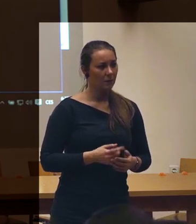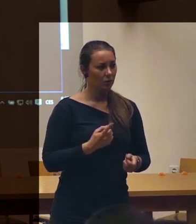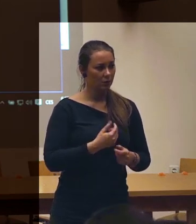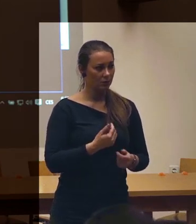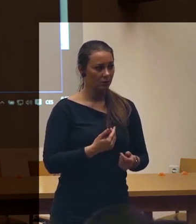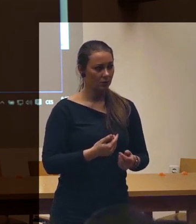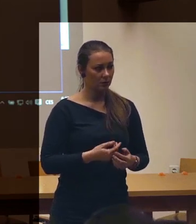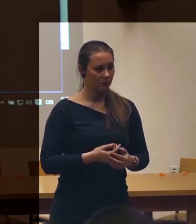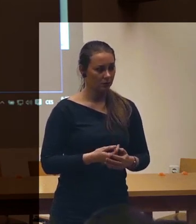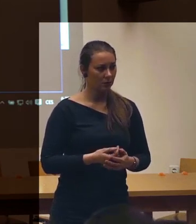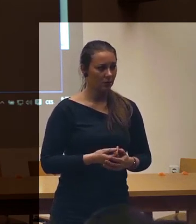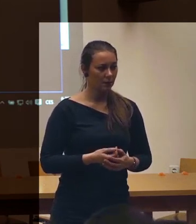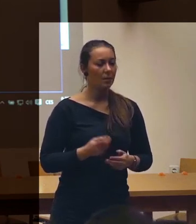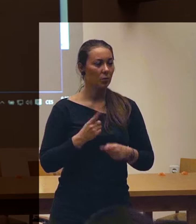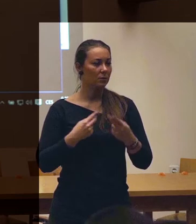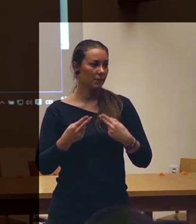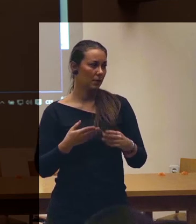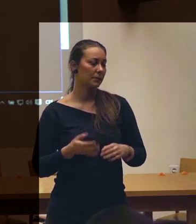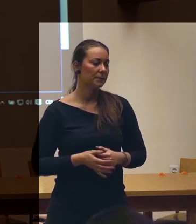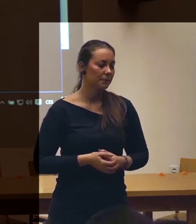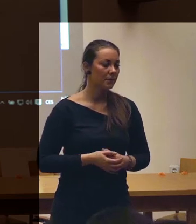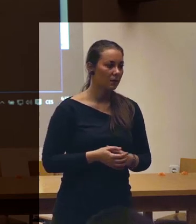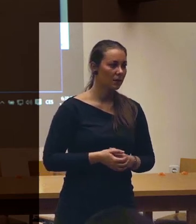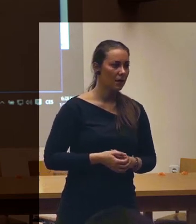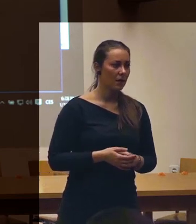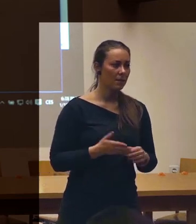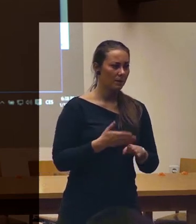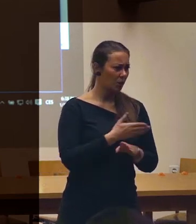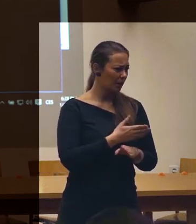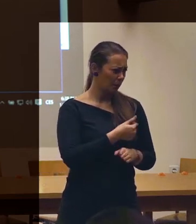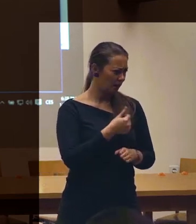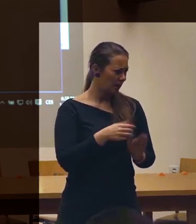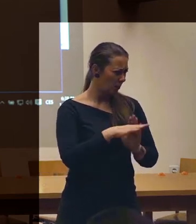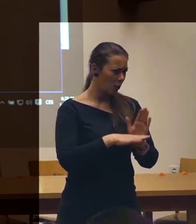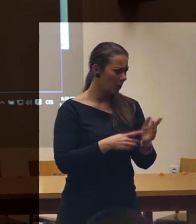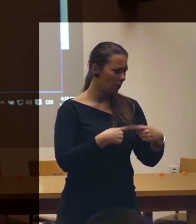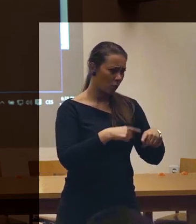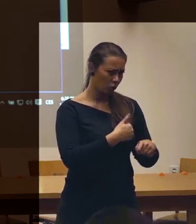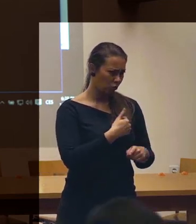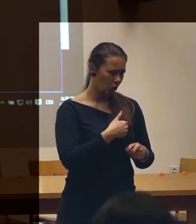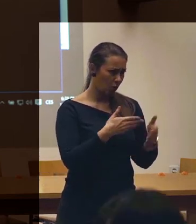running around and yelling and screaming, and you don't know how to react with them verbally,